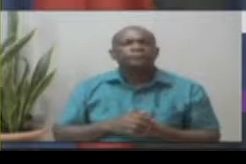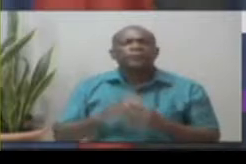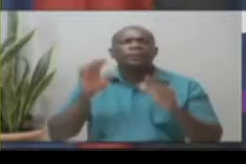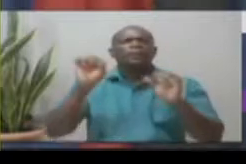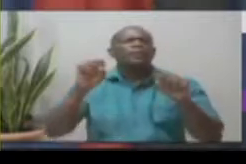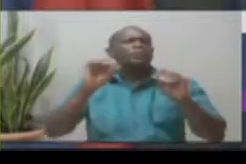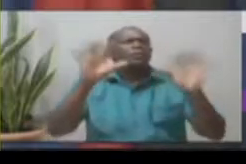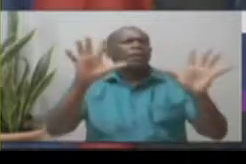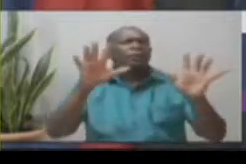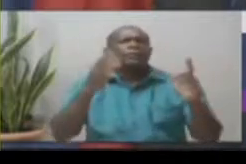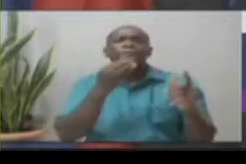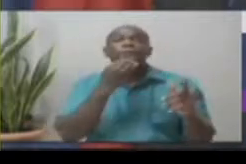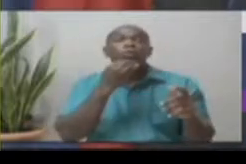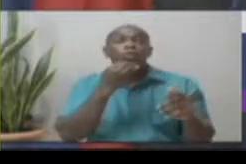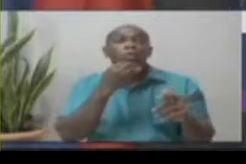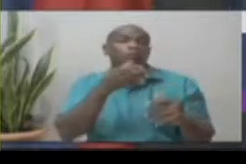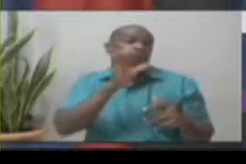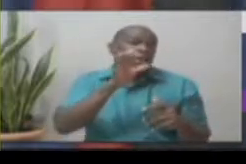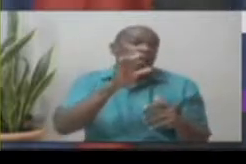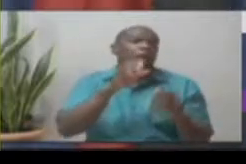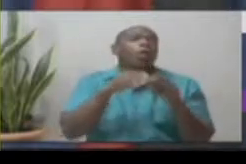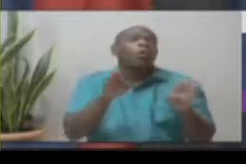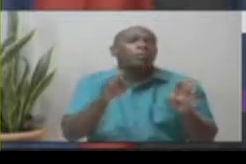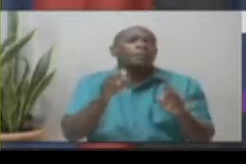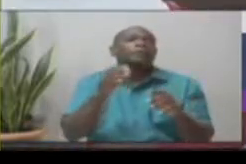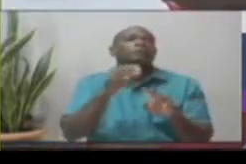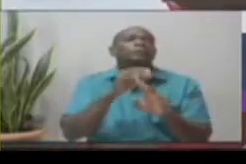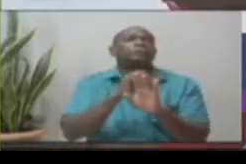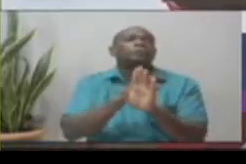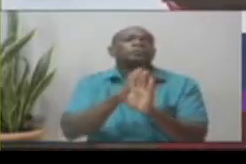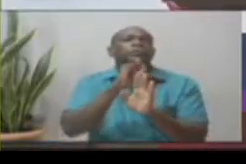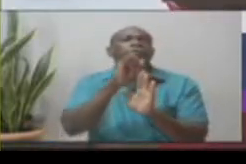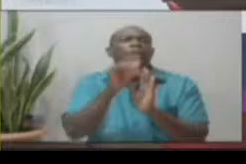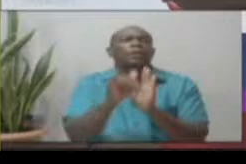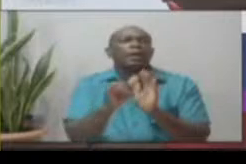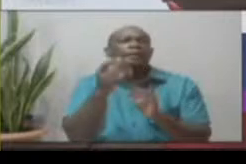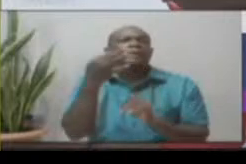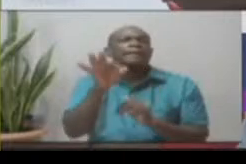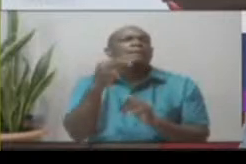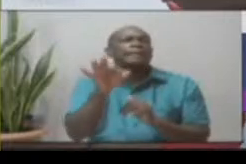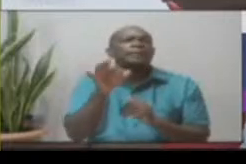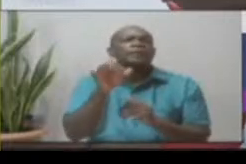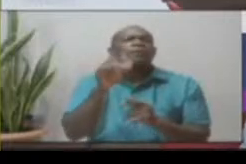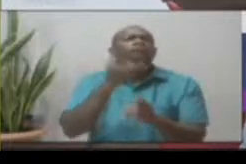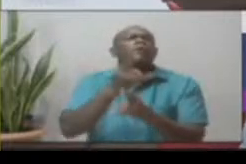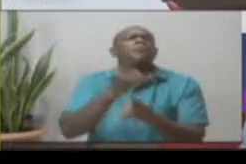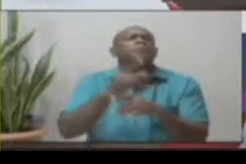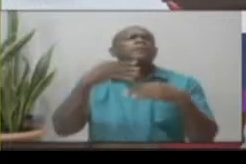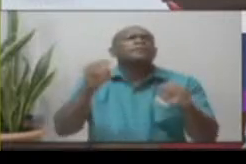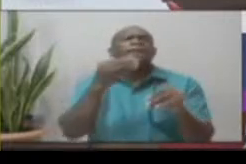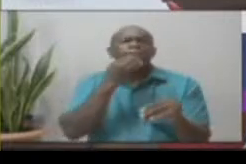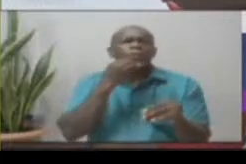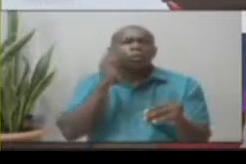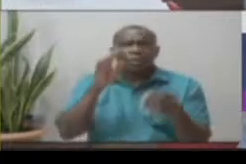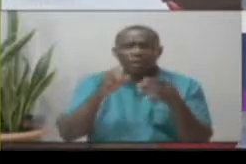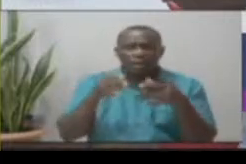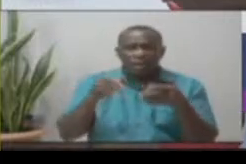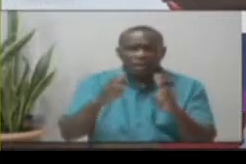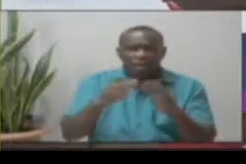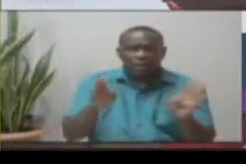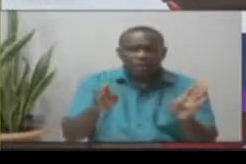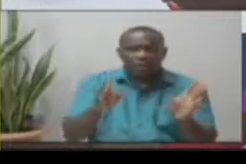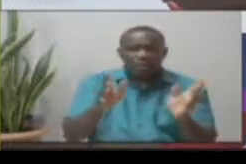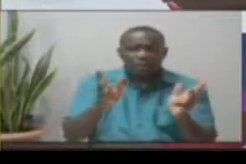opening up on the 19th, bars that sell food, would bars be allowed to open? The restaurants that